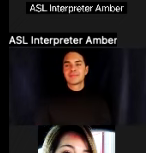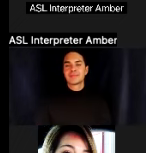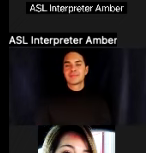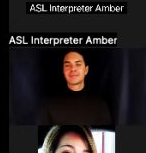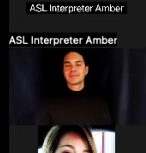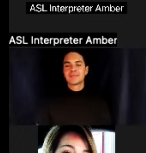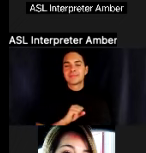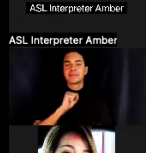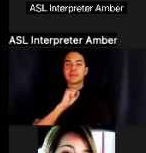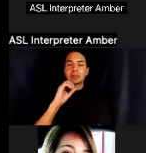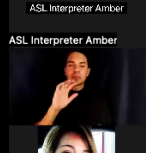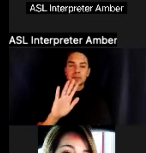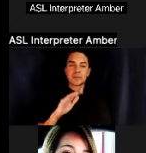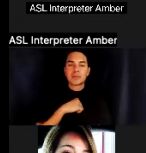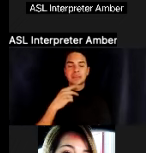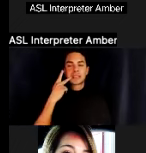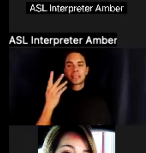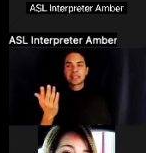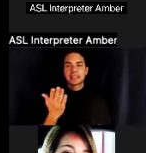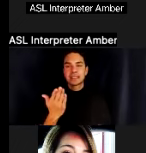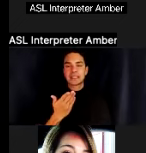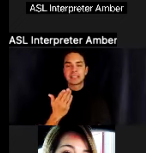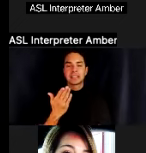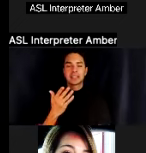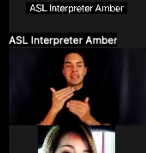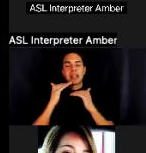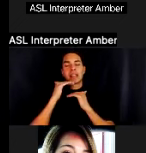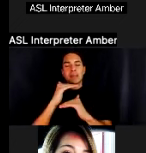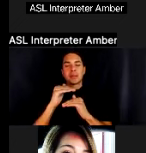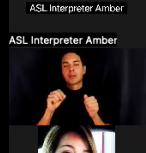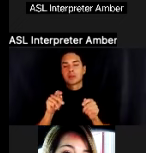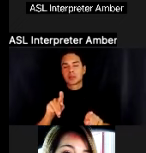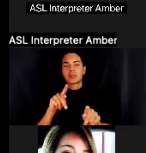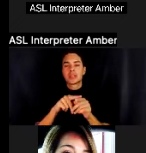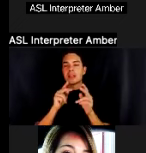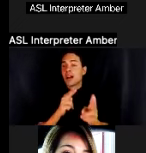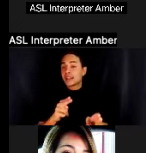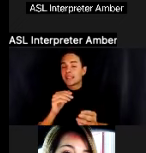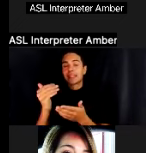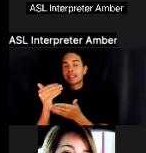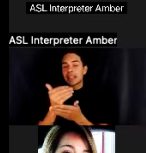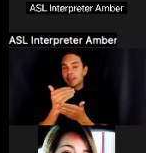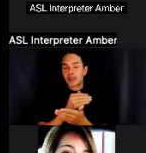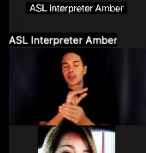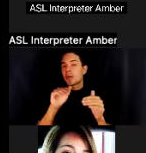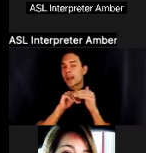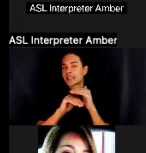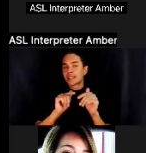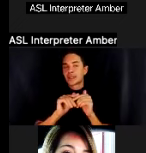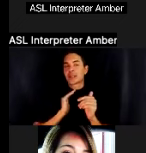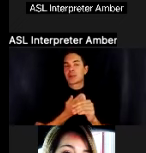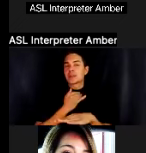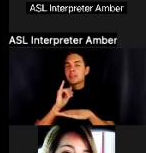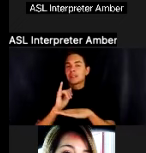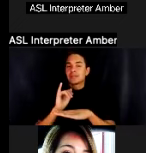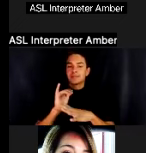So we're seeing here with loss of purpose, right? Limited opportunities to hunt and gather. So no access to our ancestral